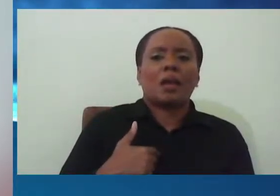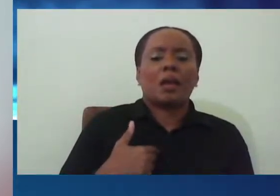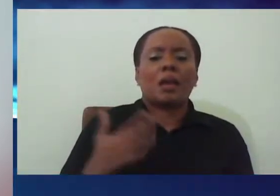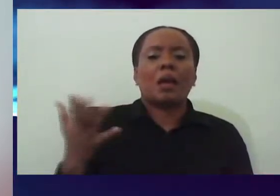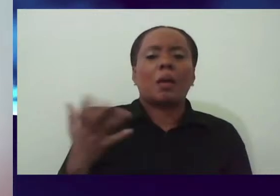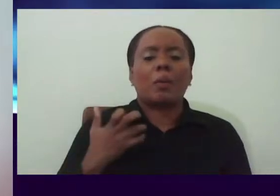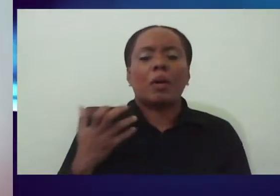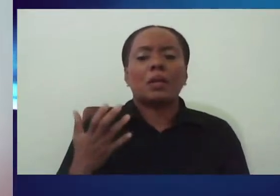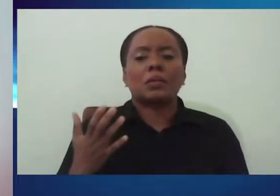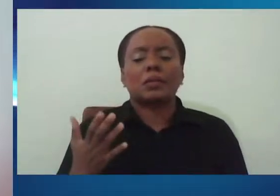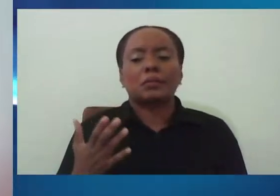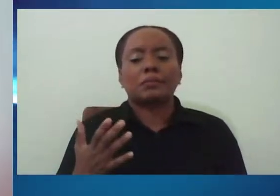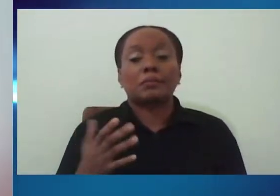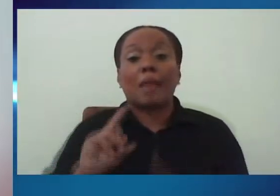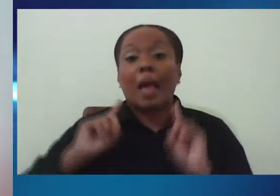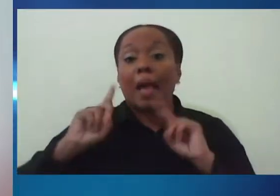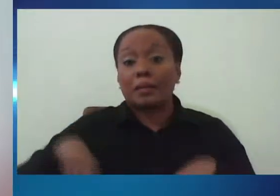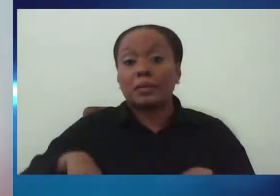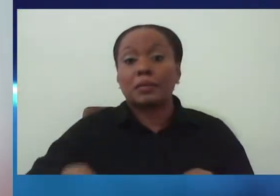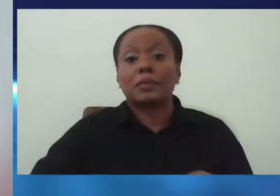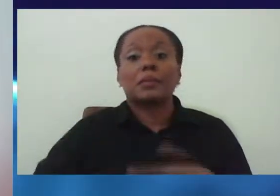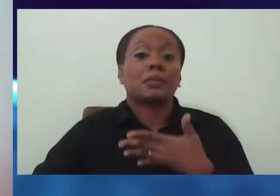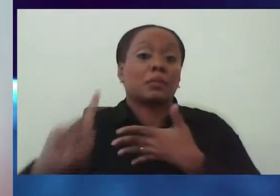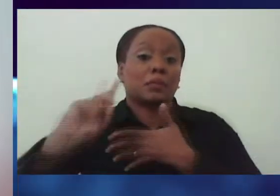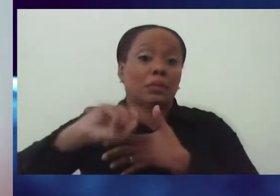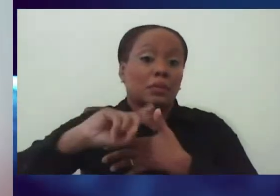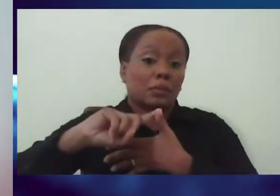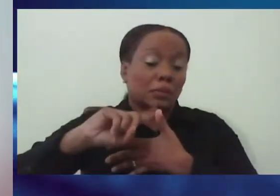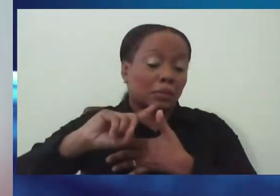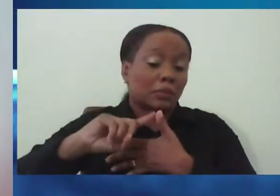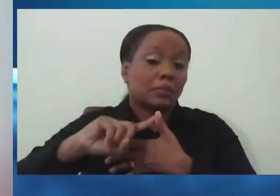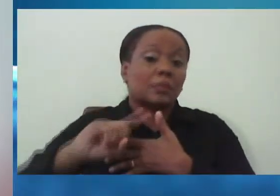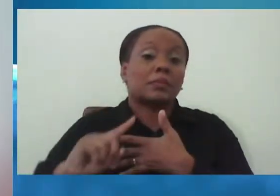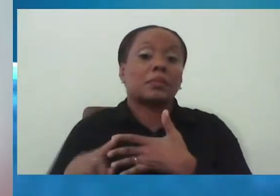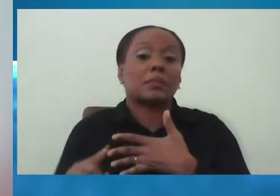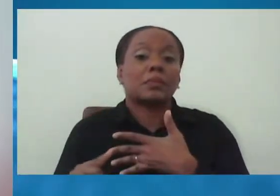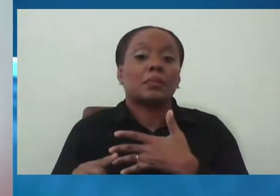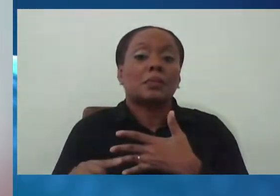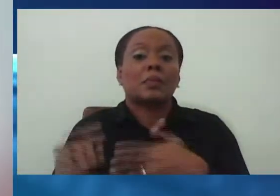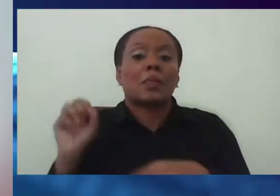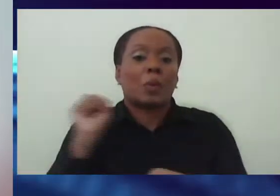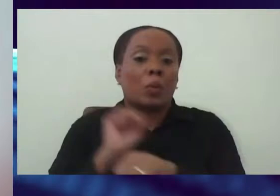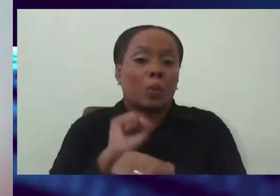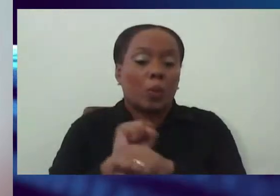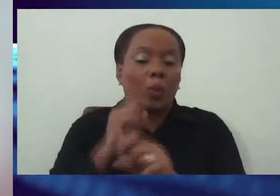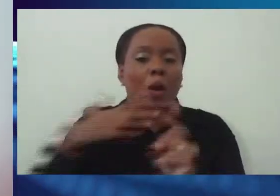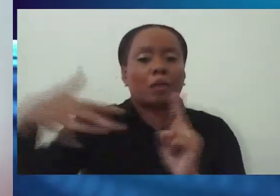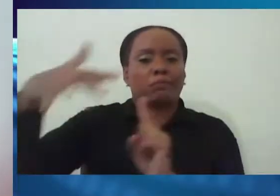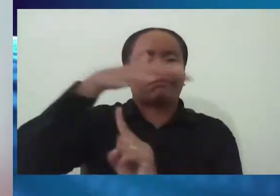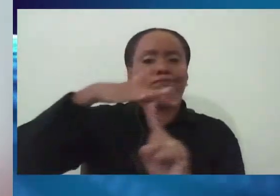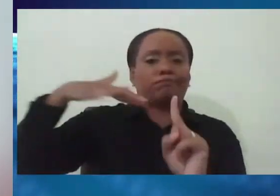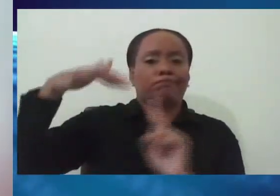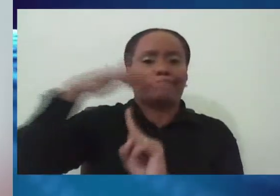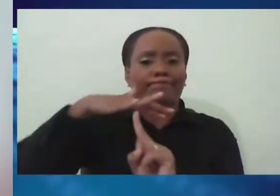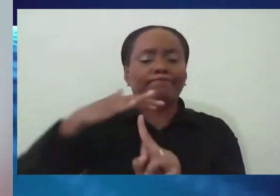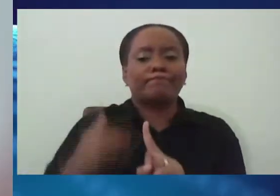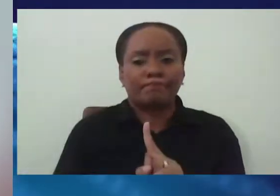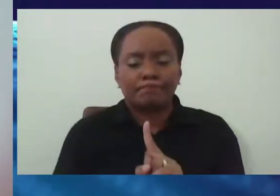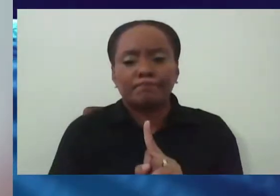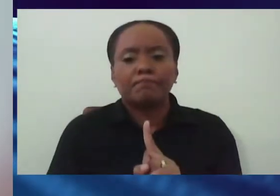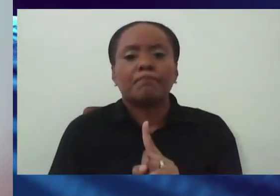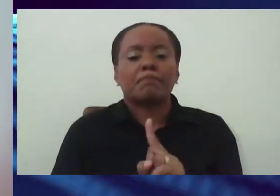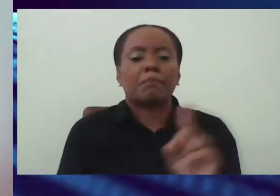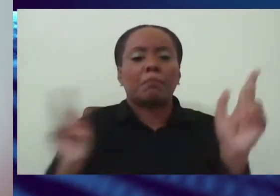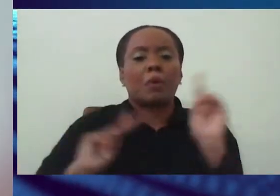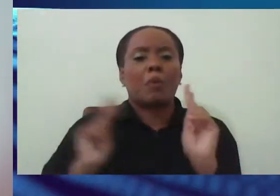to address is around the issue of the workplace setting and persons going back to